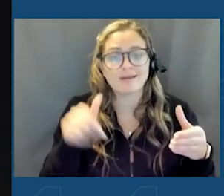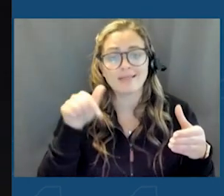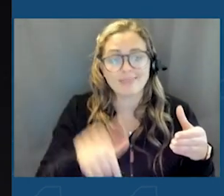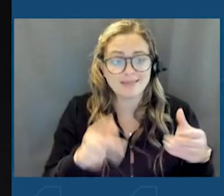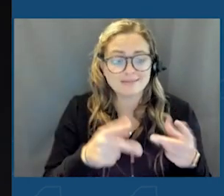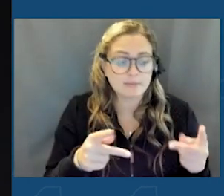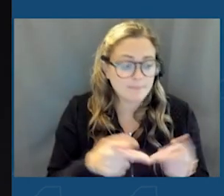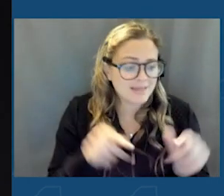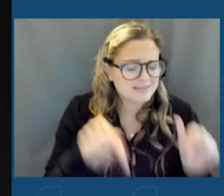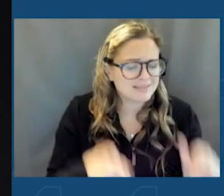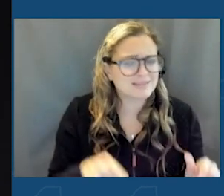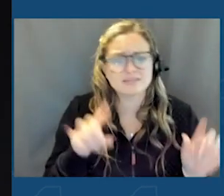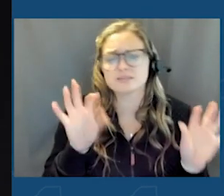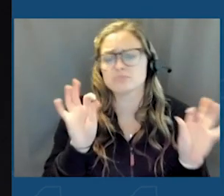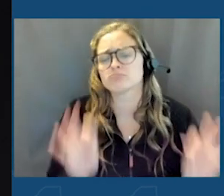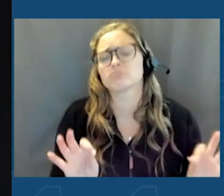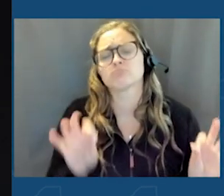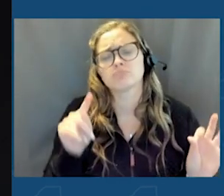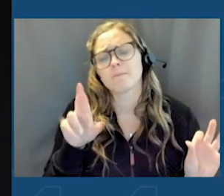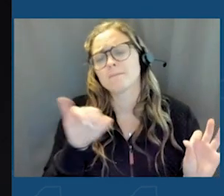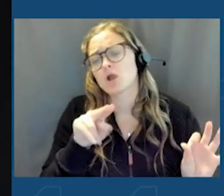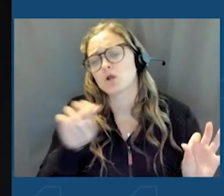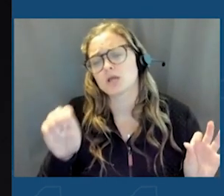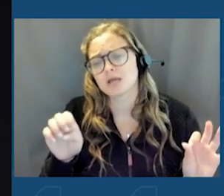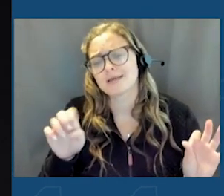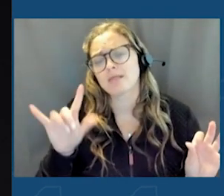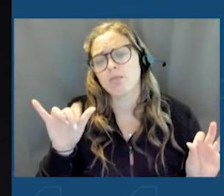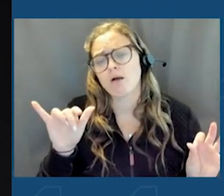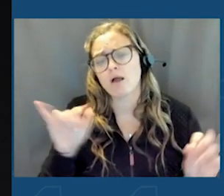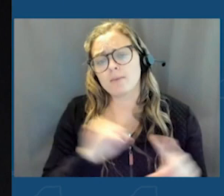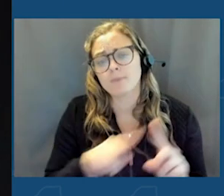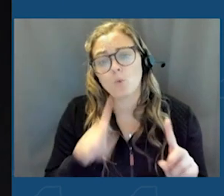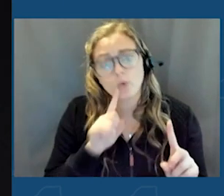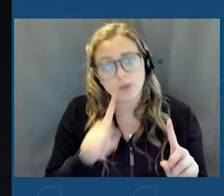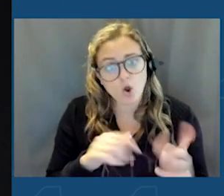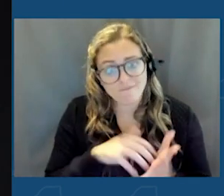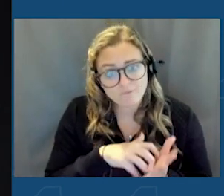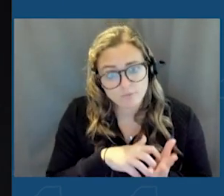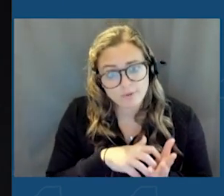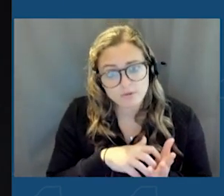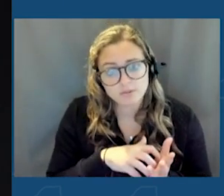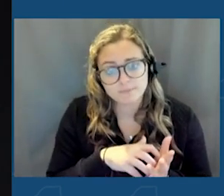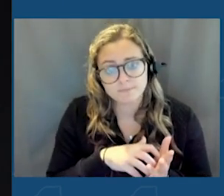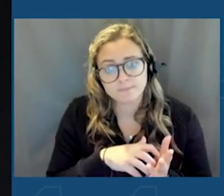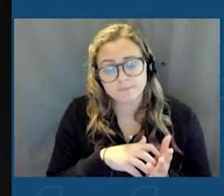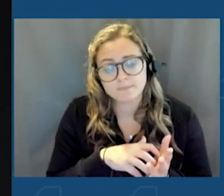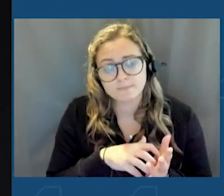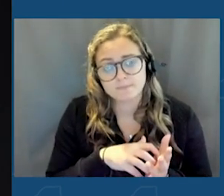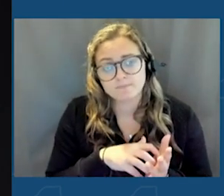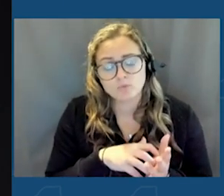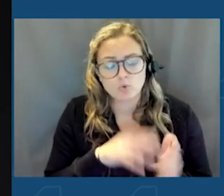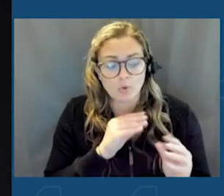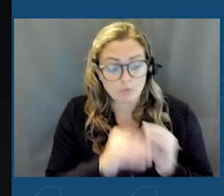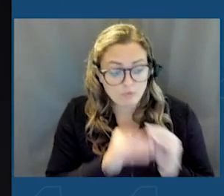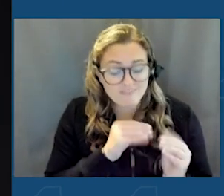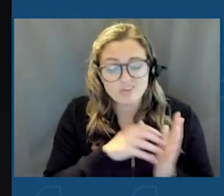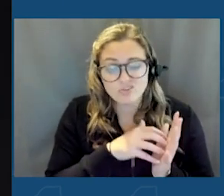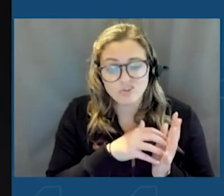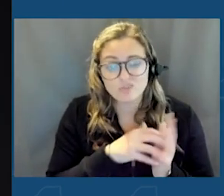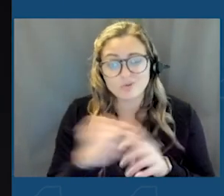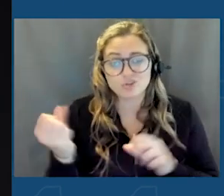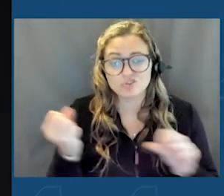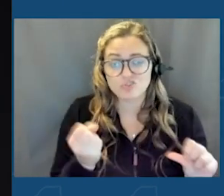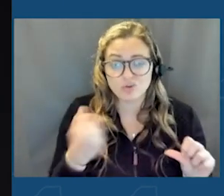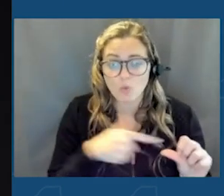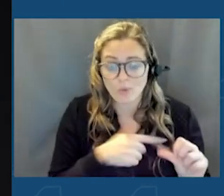is paradise, Long Island, but we also have vulnerabilities. We focus on fixing the vulnerabilities, strengthening what we